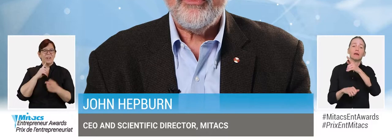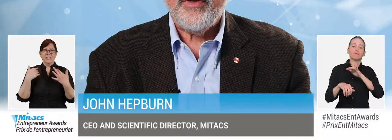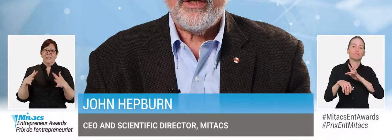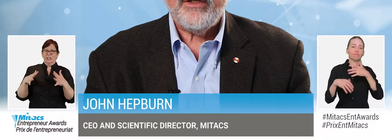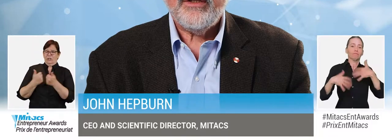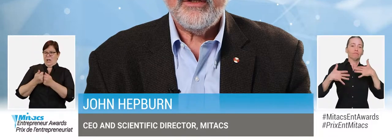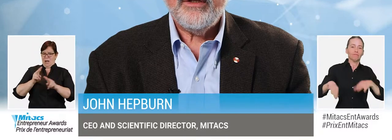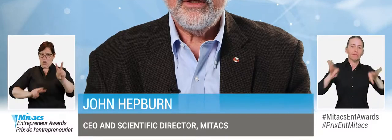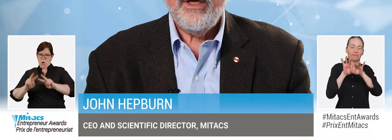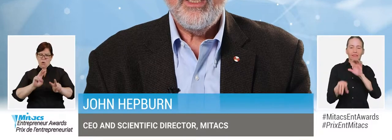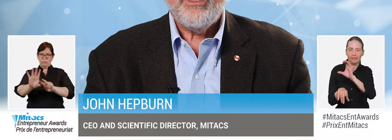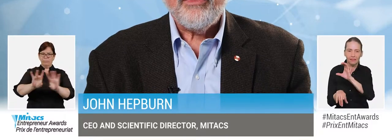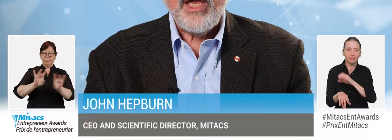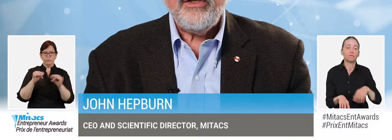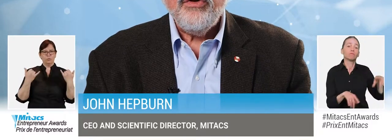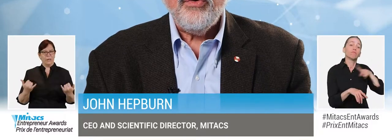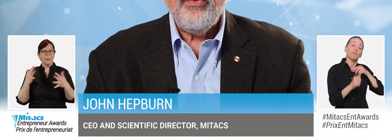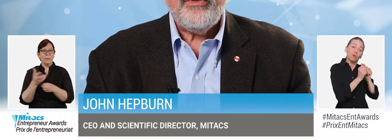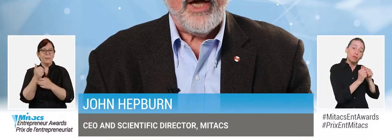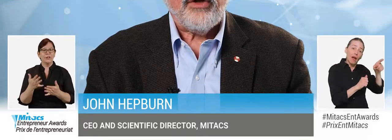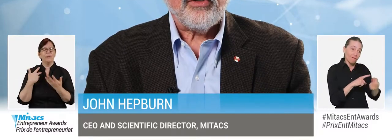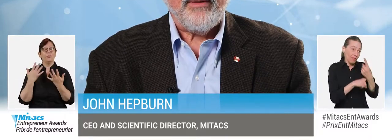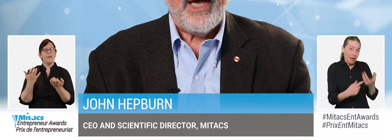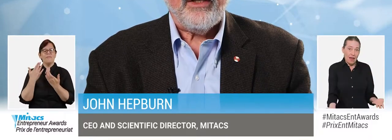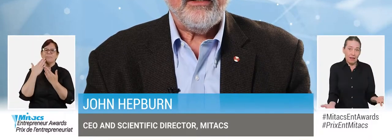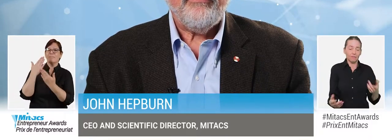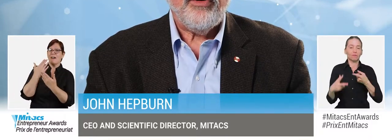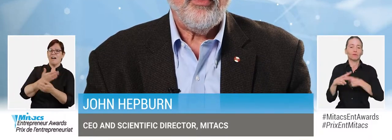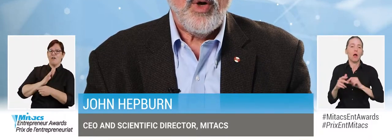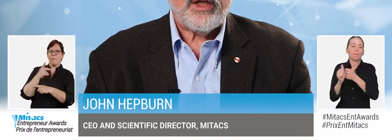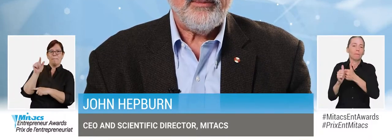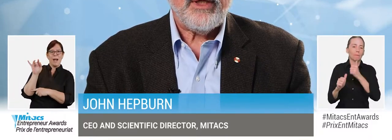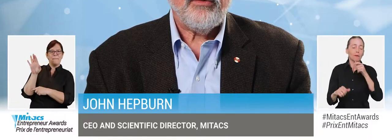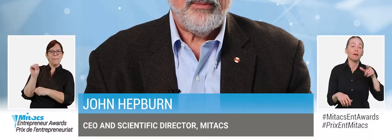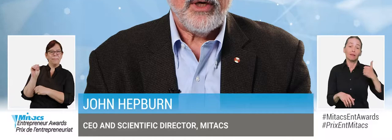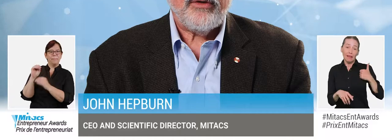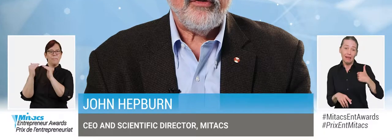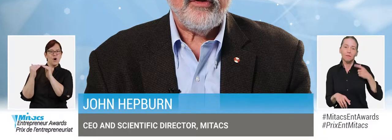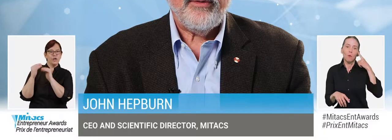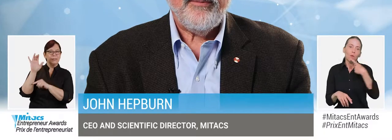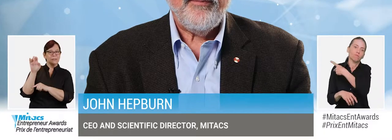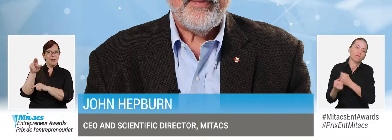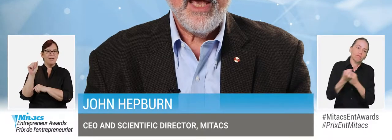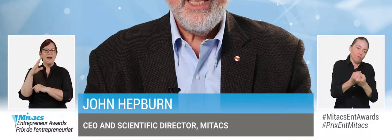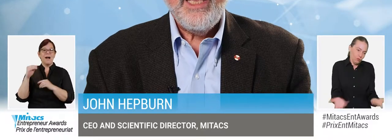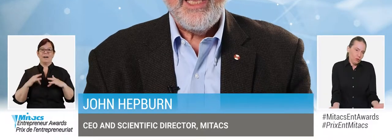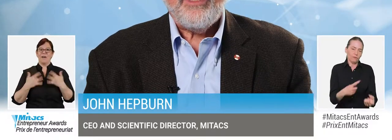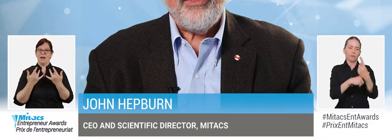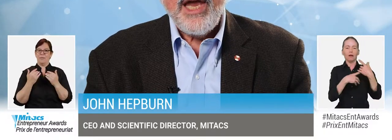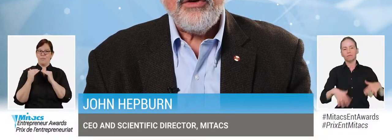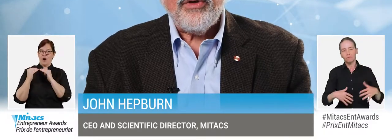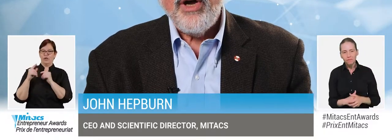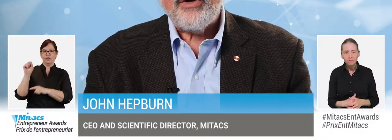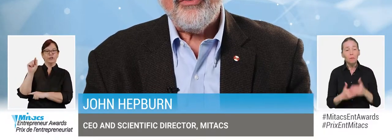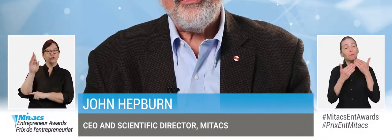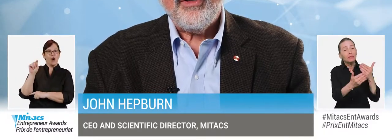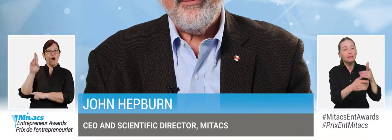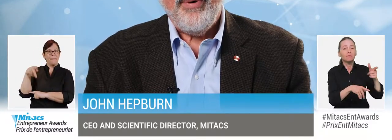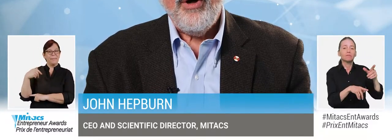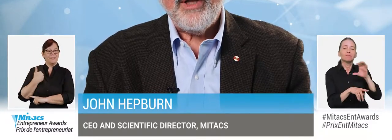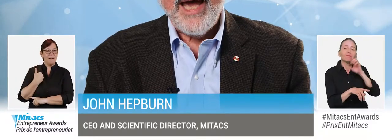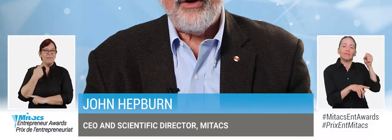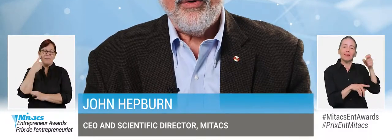supporting today's event. Thank you to Elder Commanda for her welcoming remarks. And thank you to